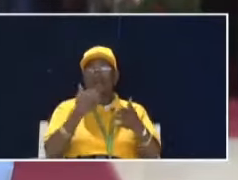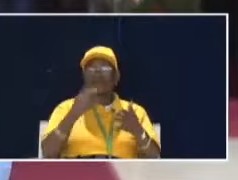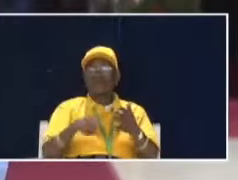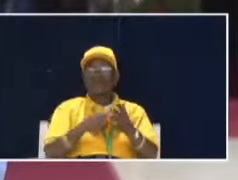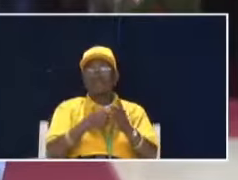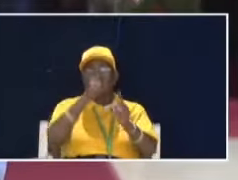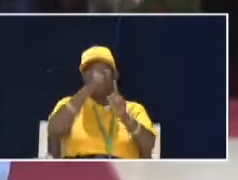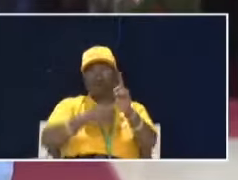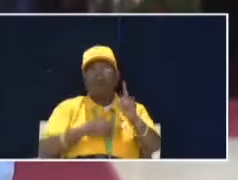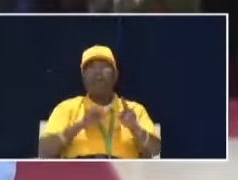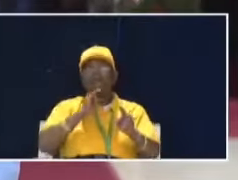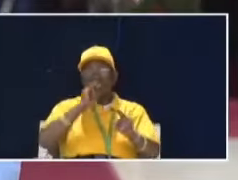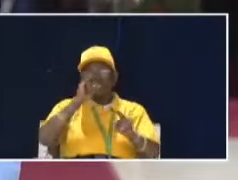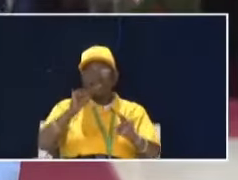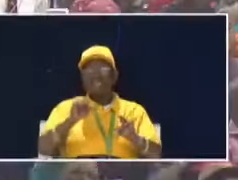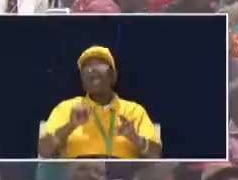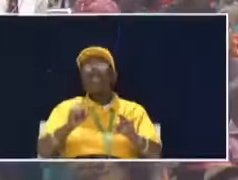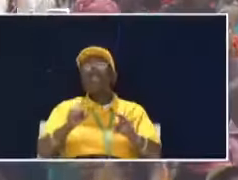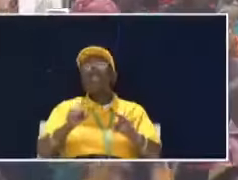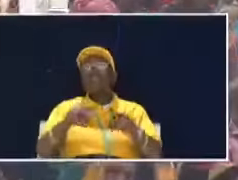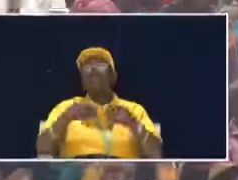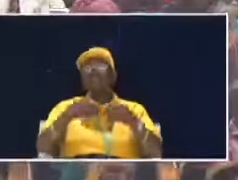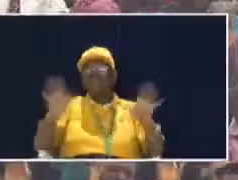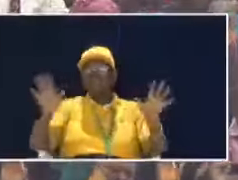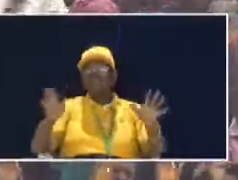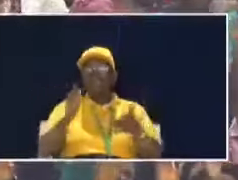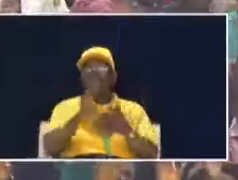somebody will get a divine visitation.